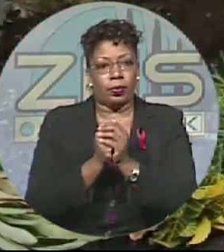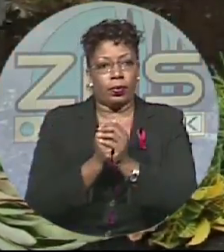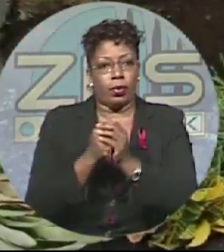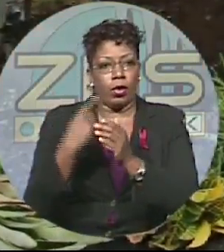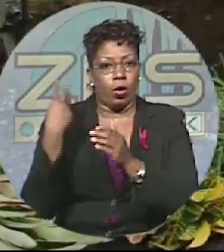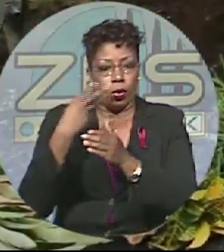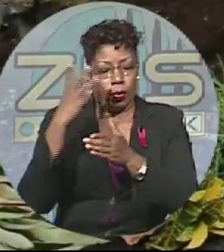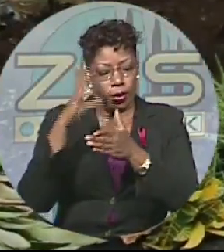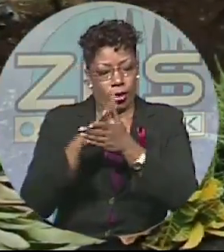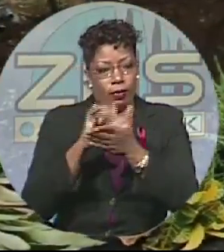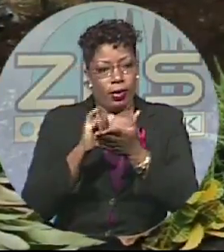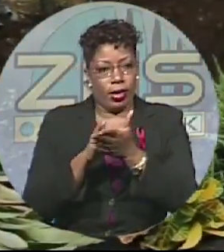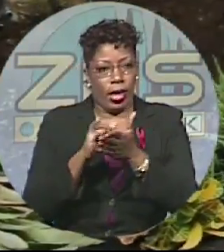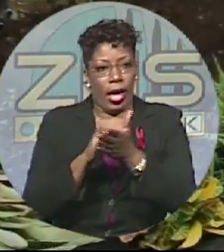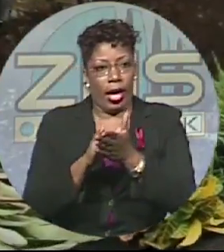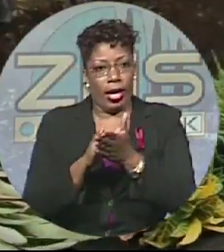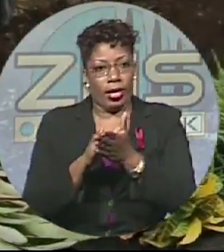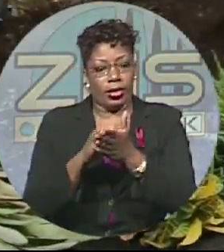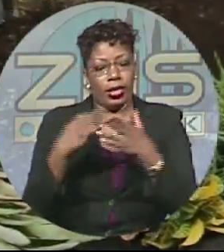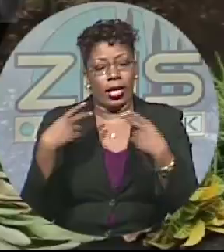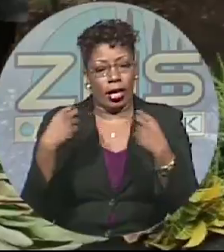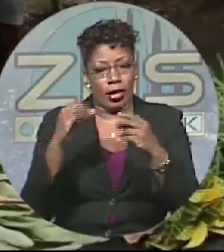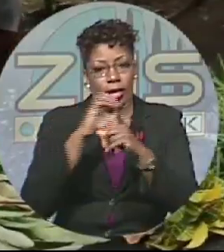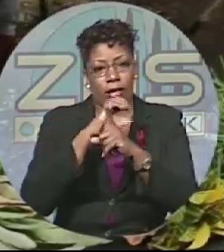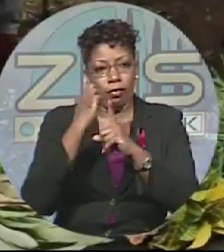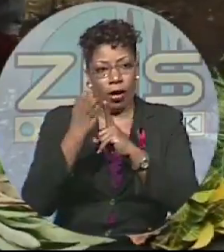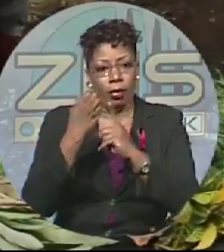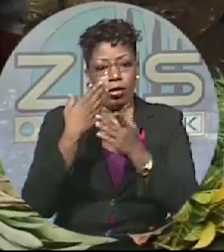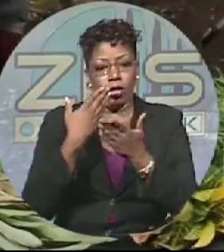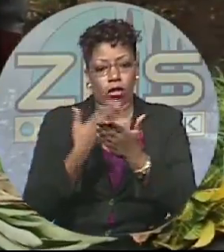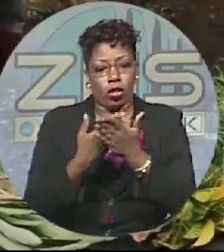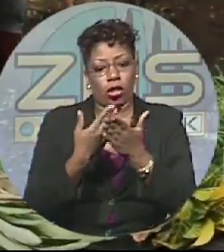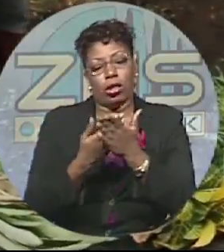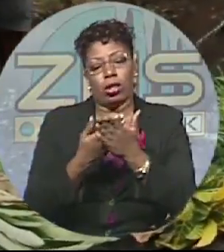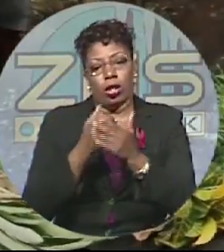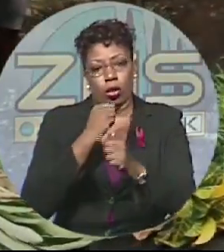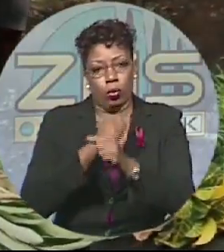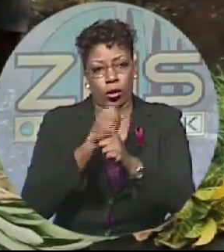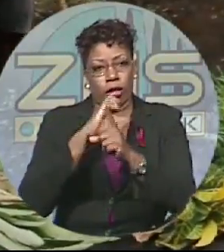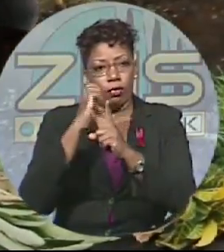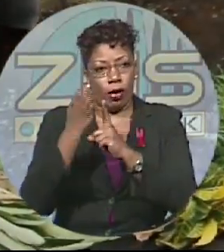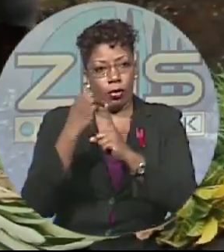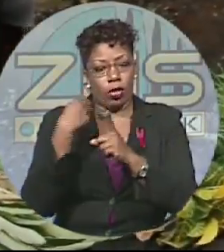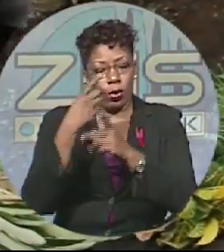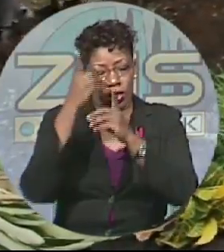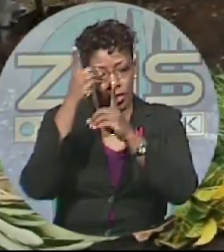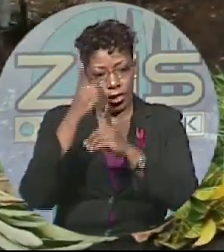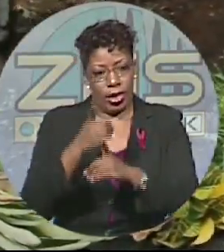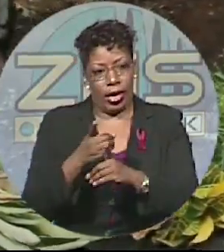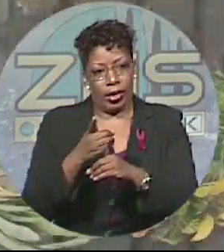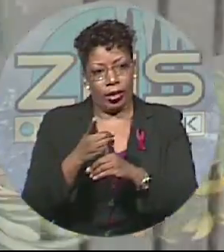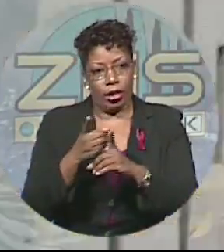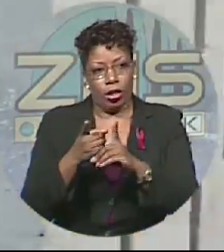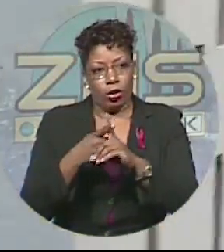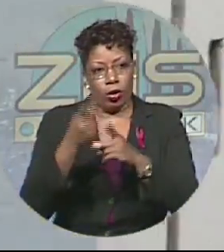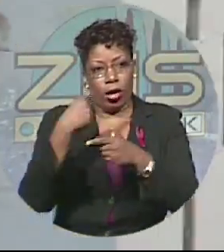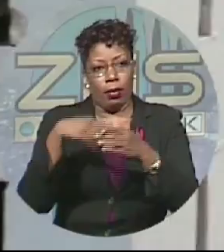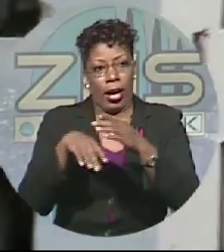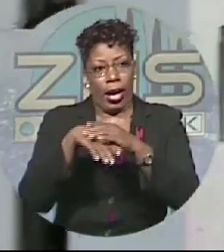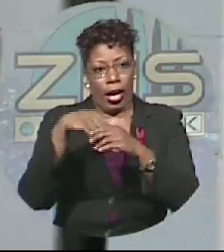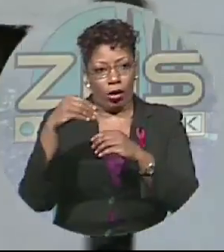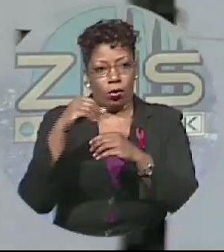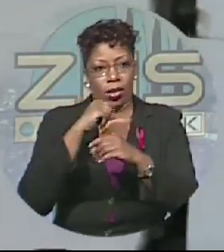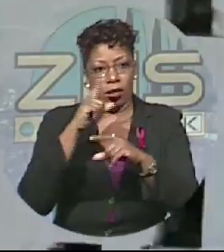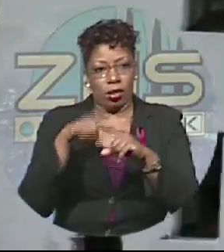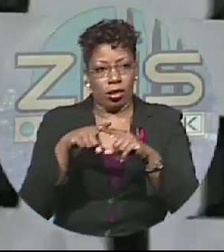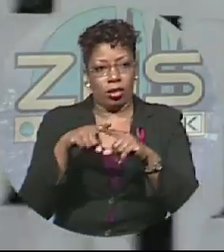We believe that, you know, a healthy environment is a good working environment. And so we decided to come out. Financially, we couldn't afford